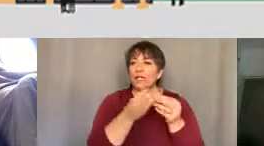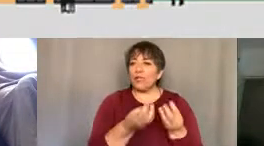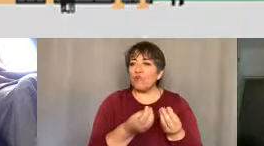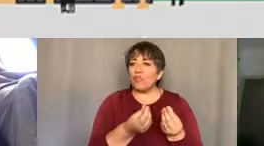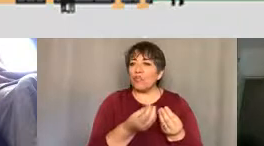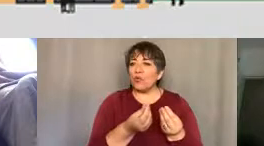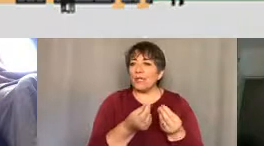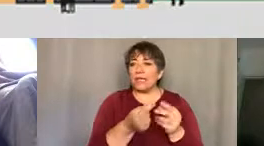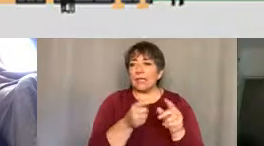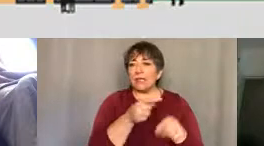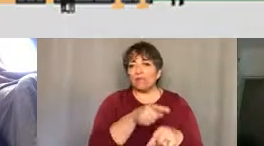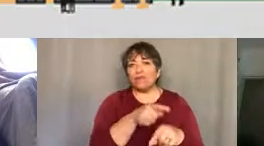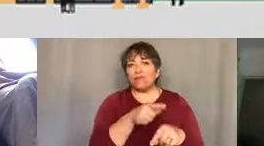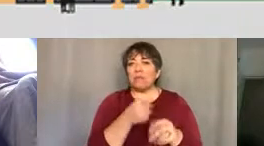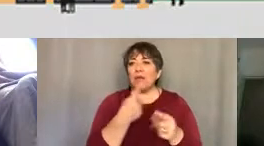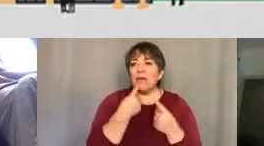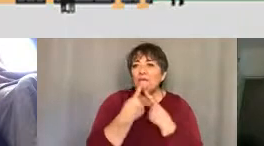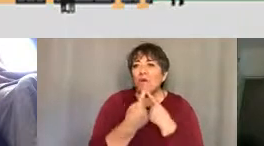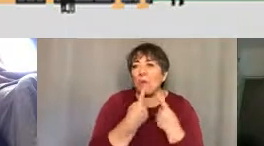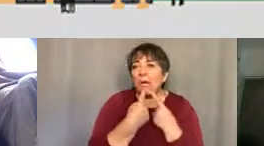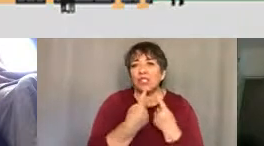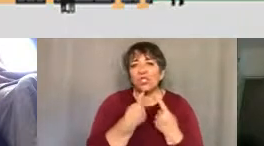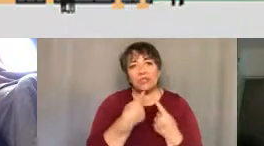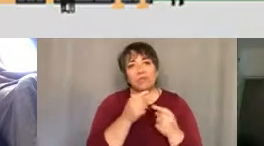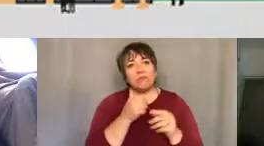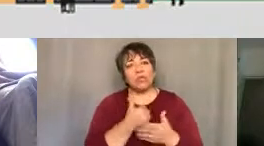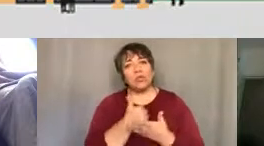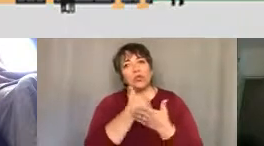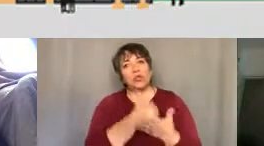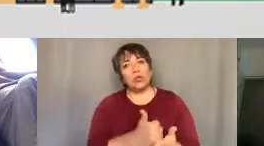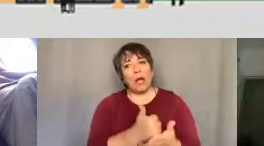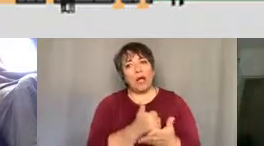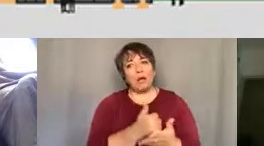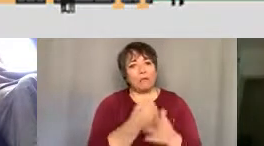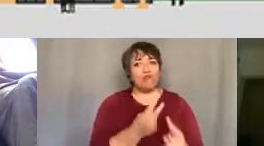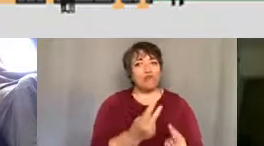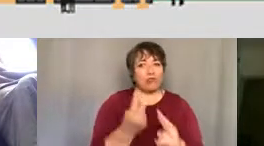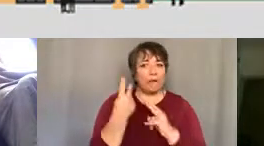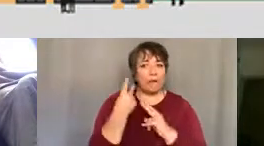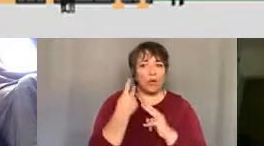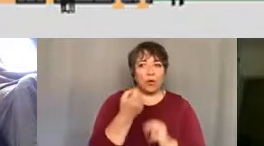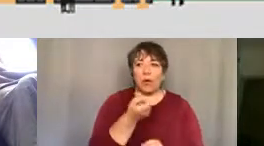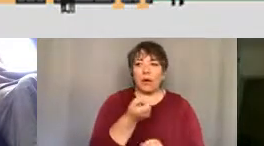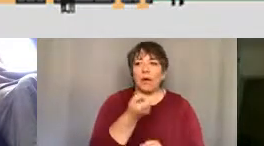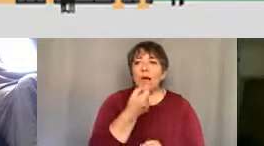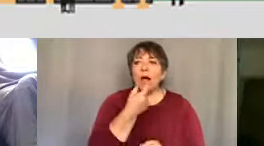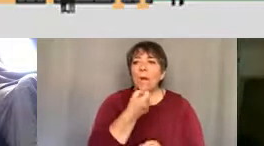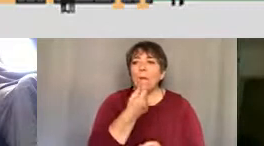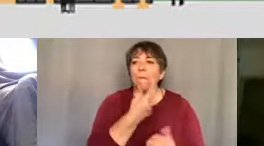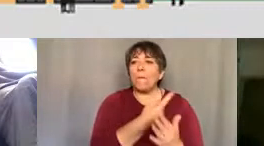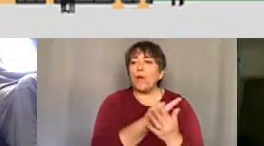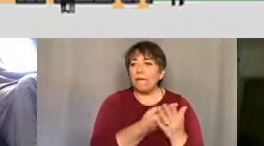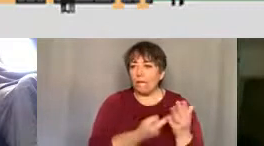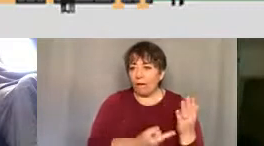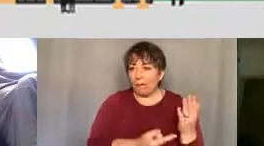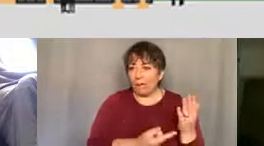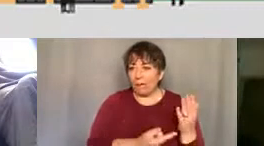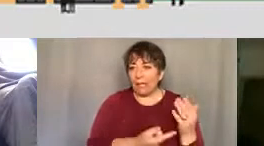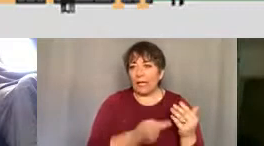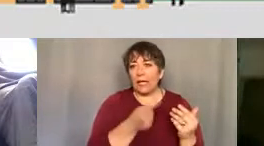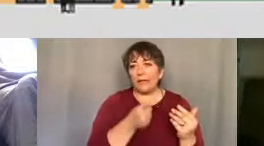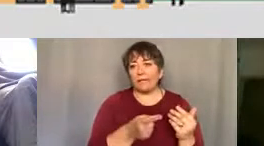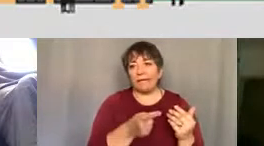help review polypharmacy across all organisations in a really systematised way,